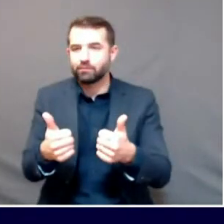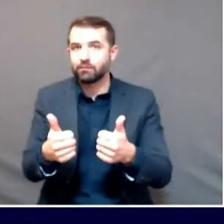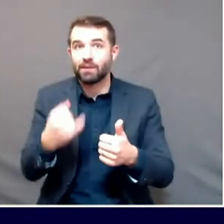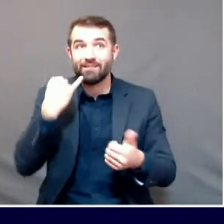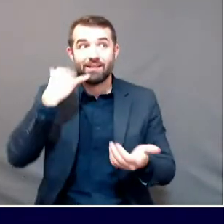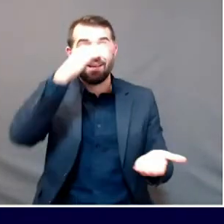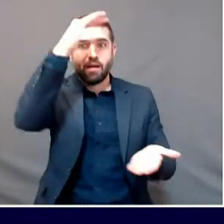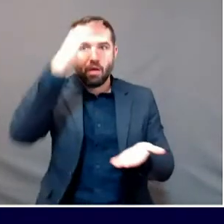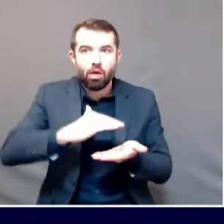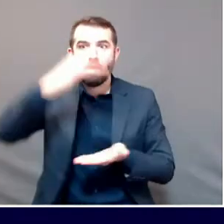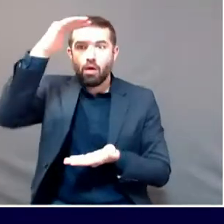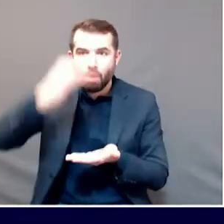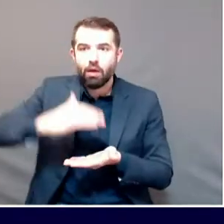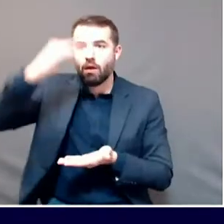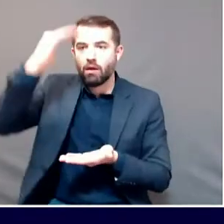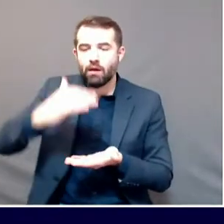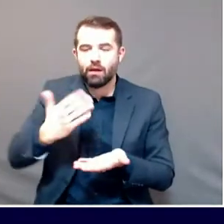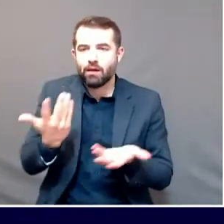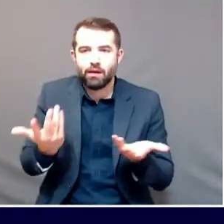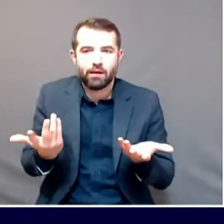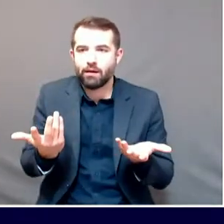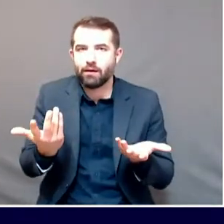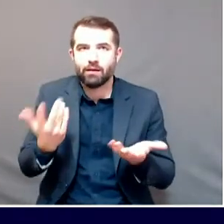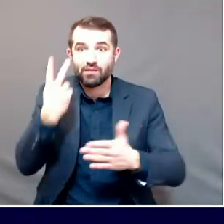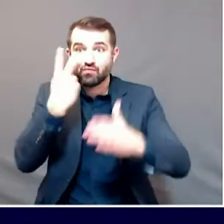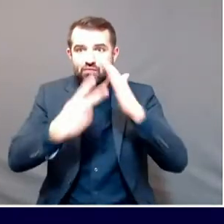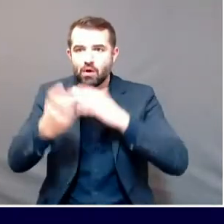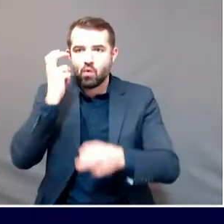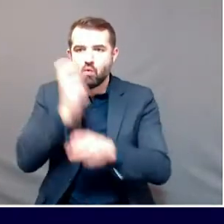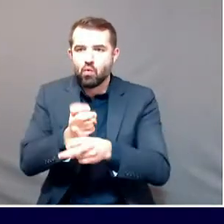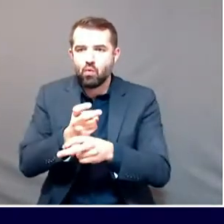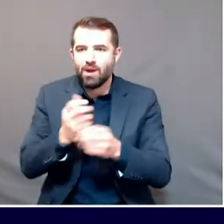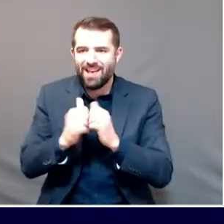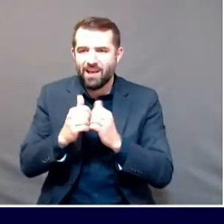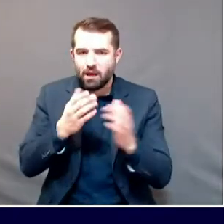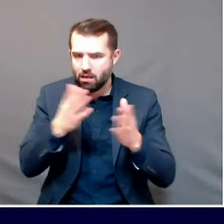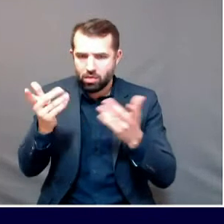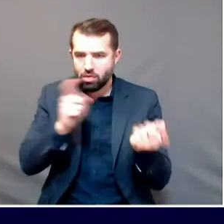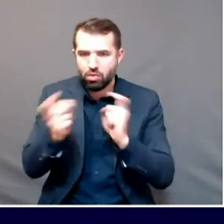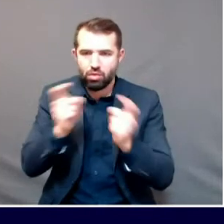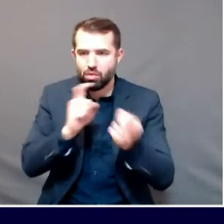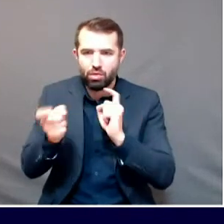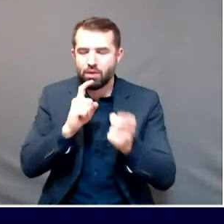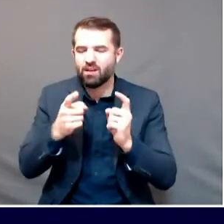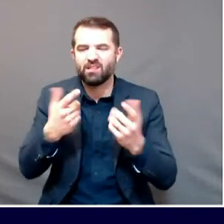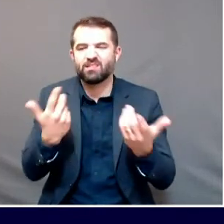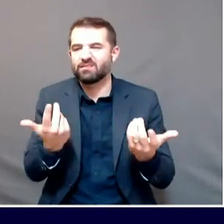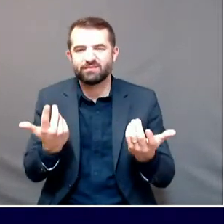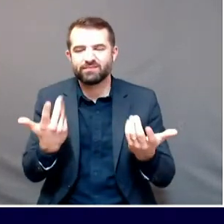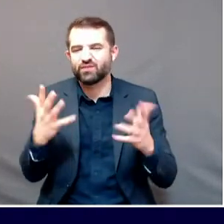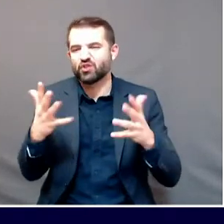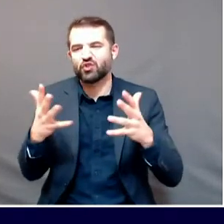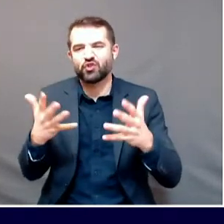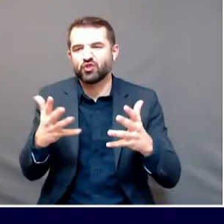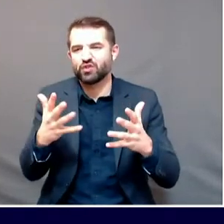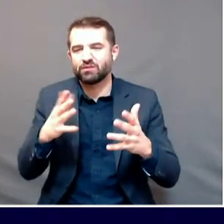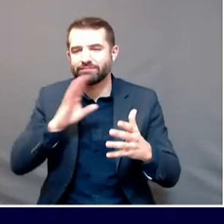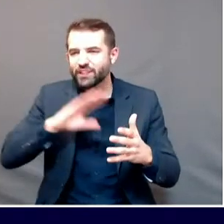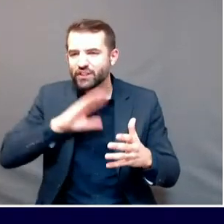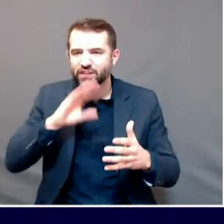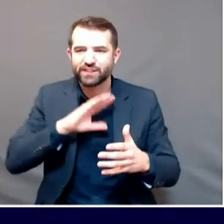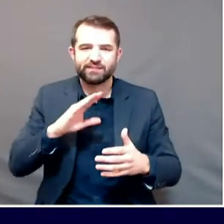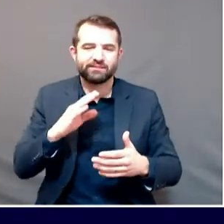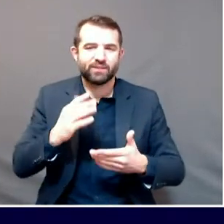think we will get on a week-to-week basis, that takes us down another pathway. Suffice to say, it's frustrating, but we